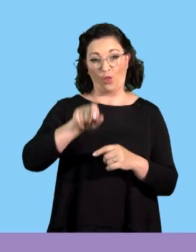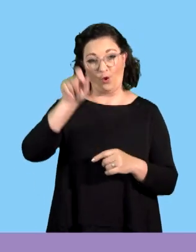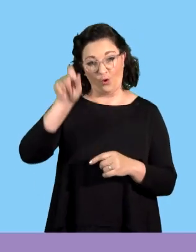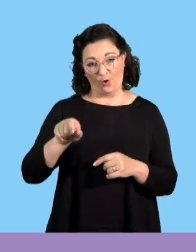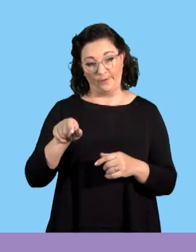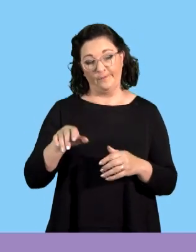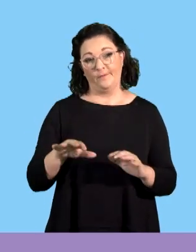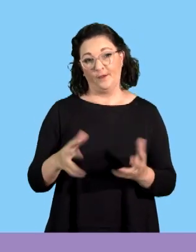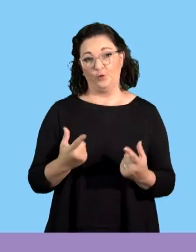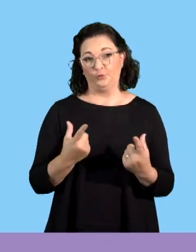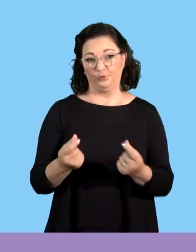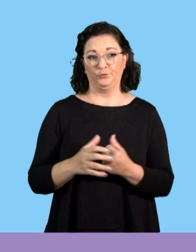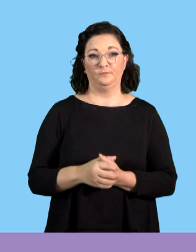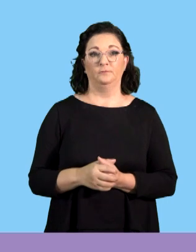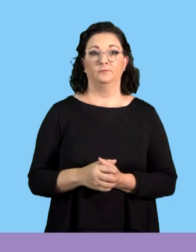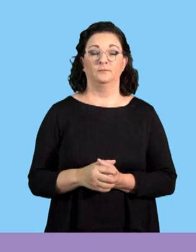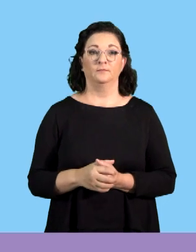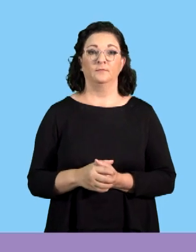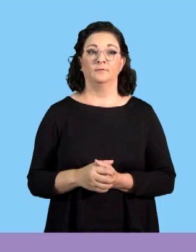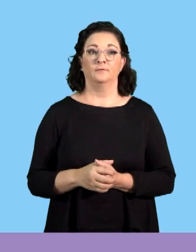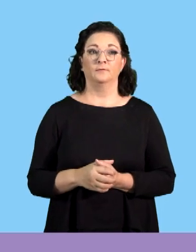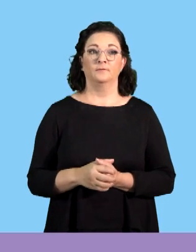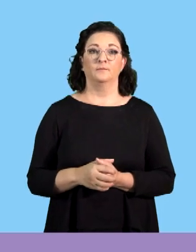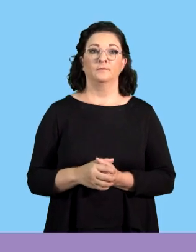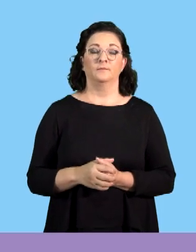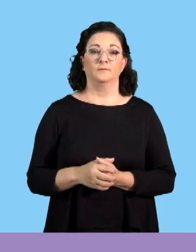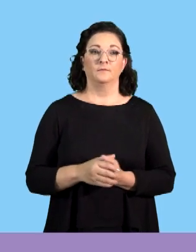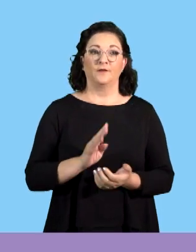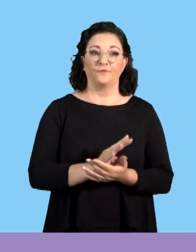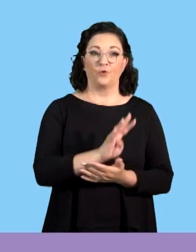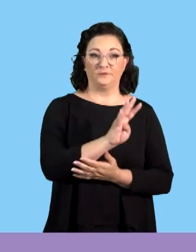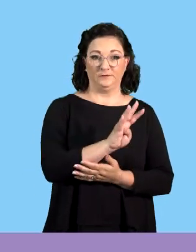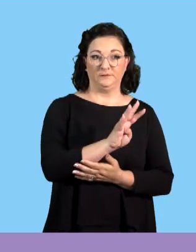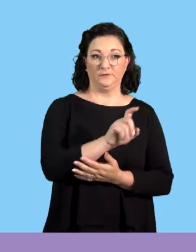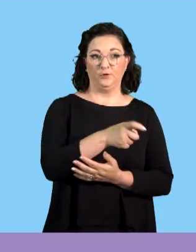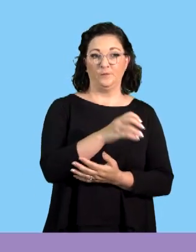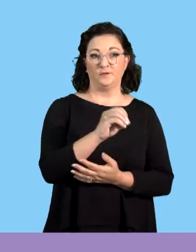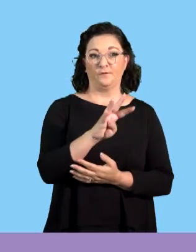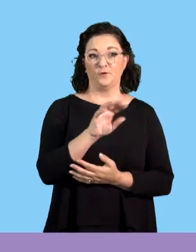column method. Let's see how it goes. Now we still have